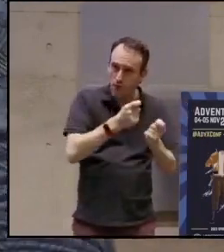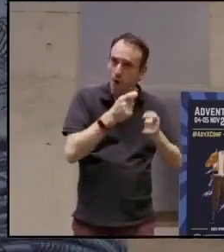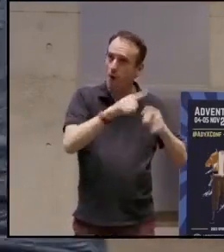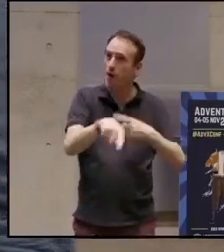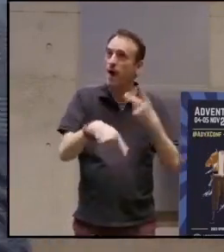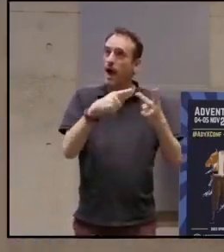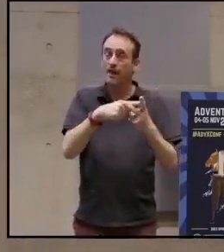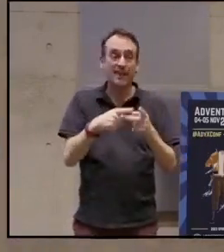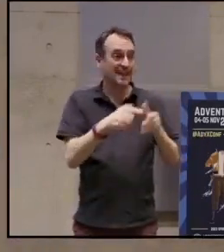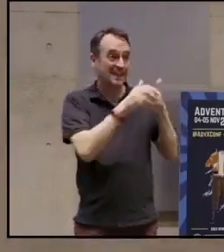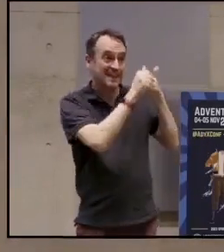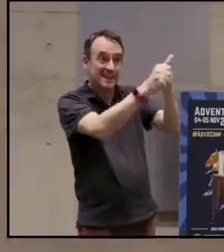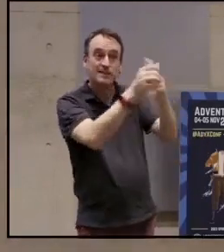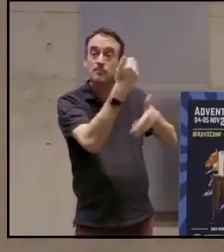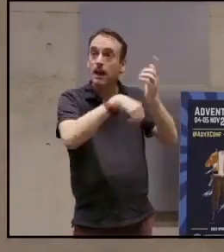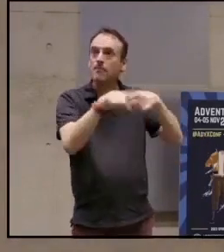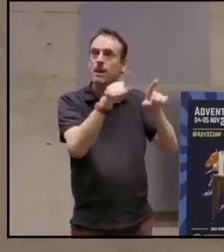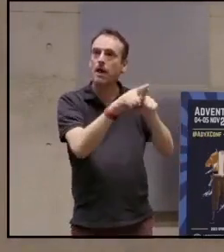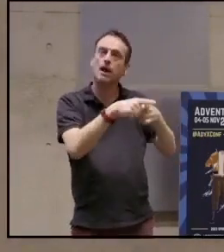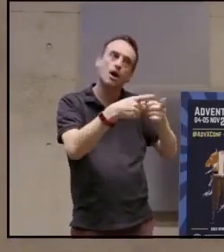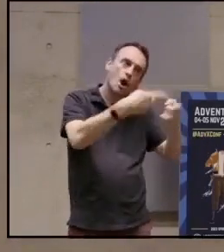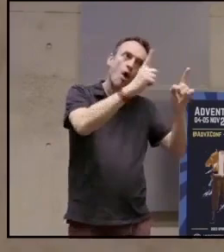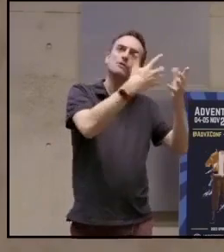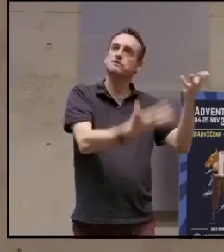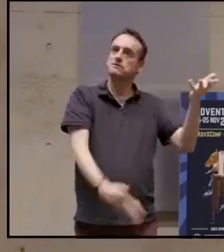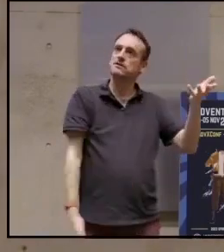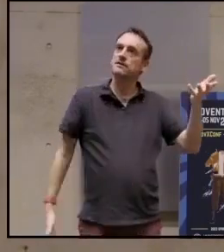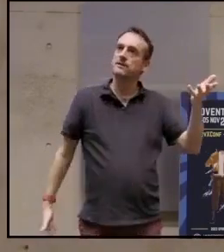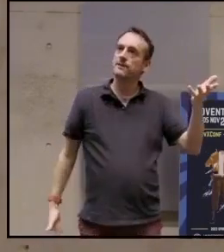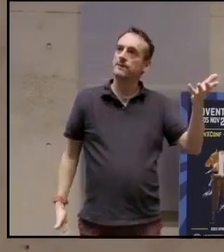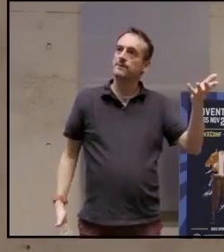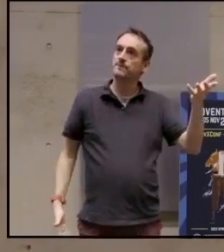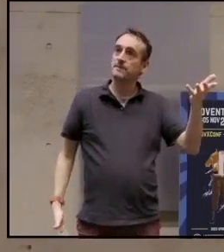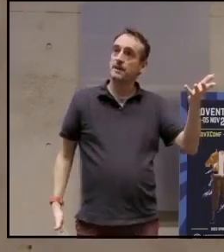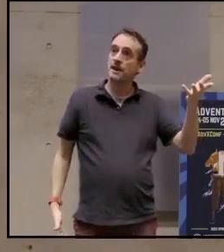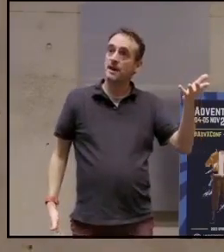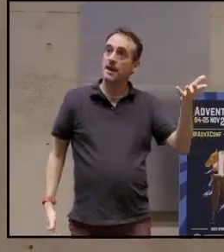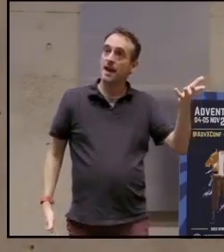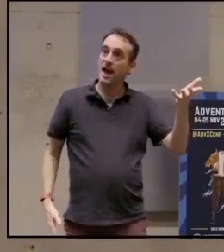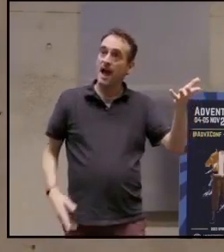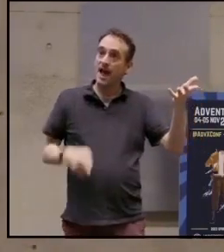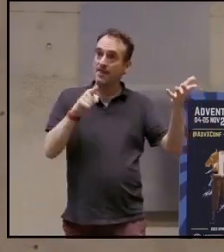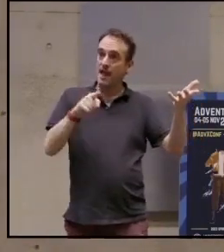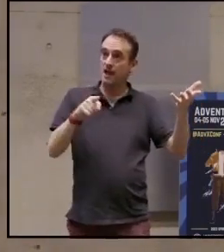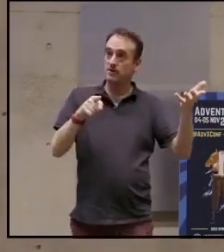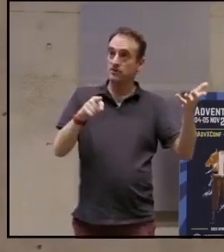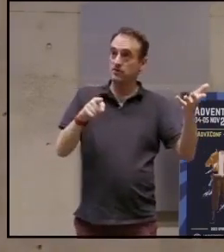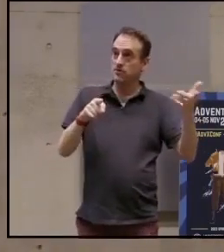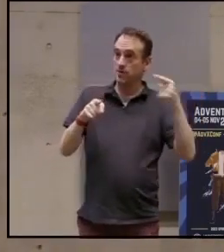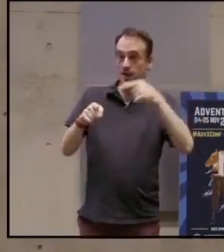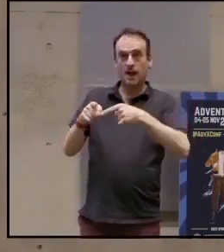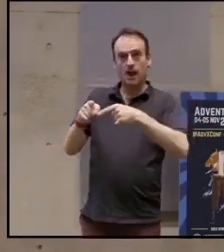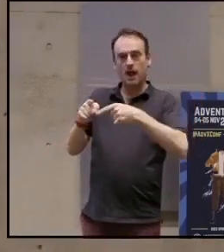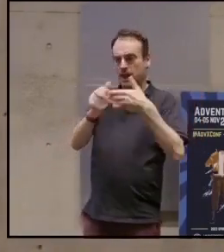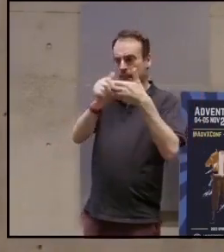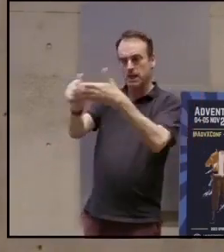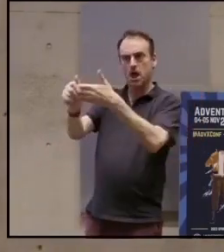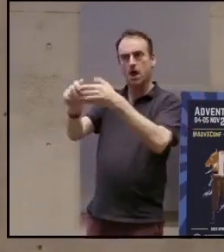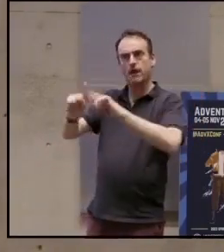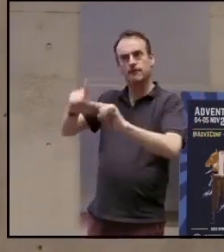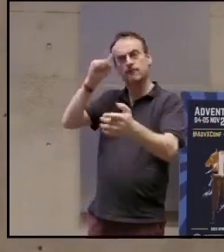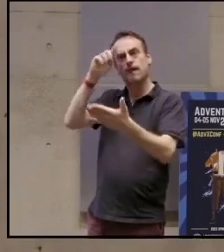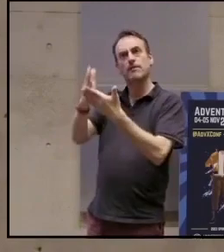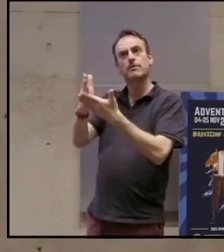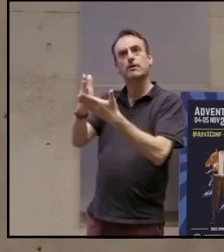leaders themselves. And then imagine that society contending with an unimpeachable leader of a different faith. Why